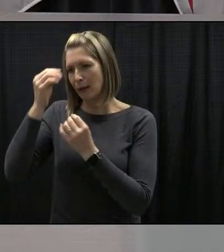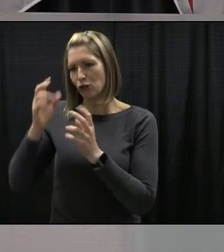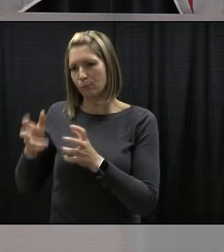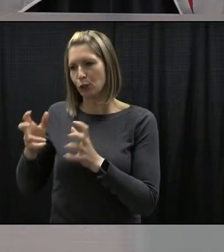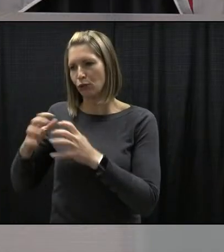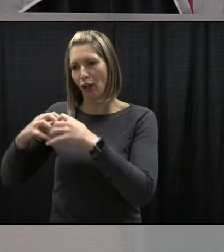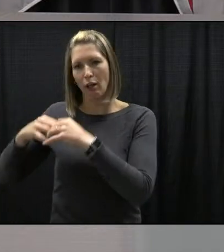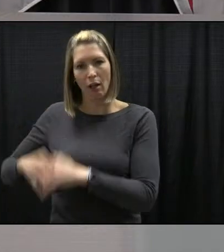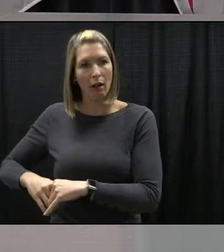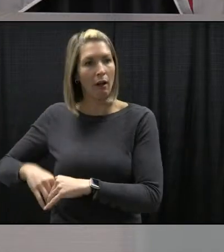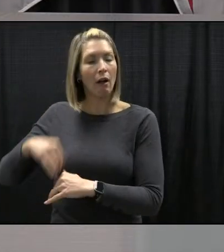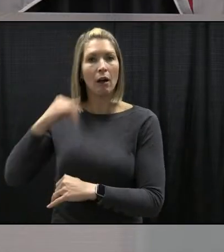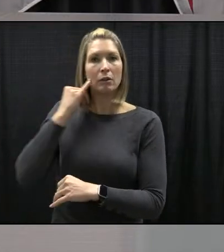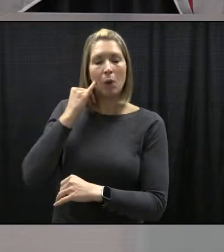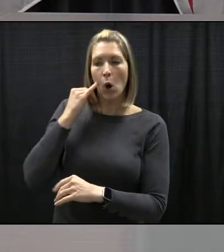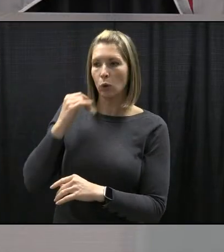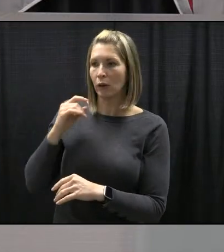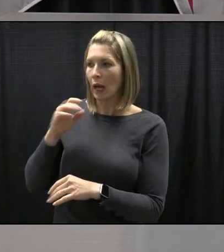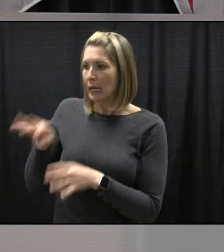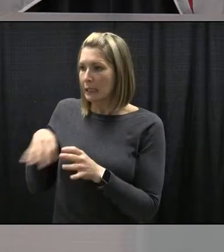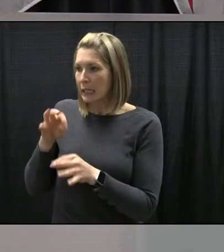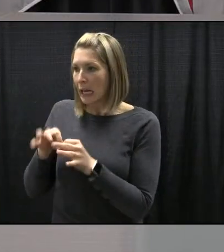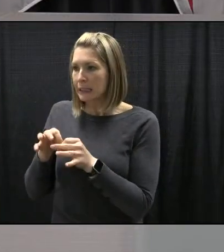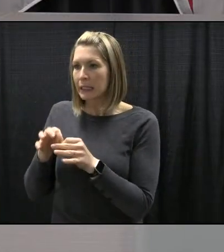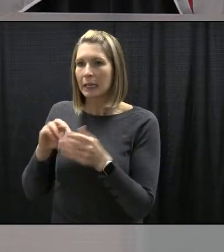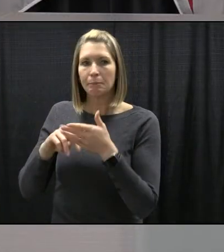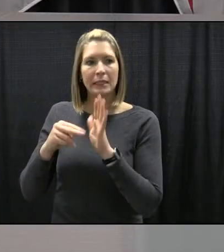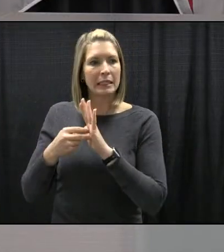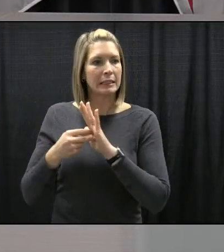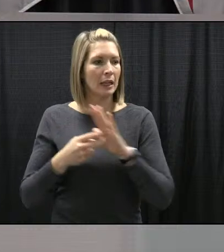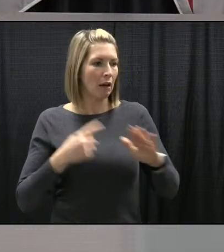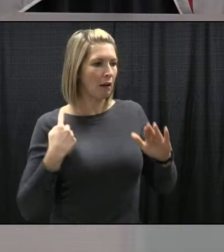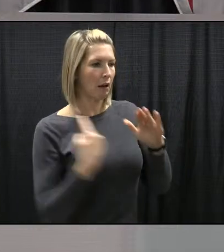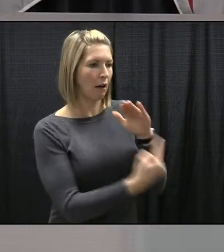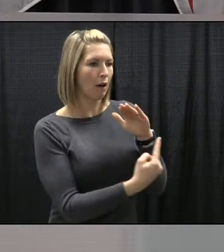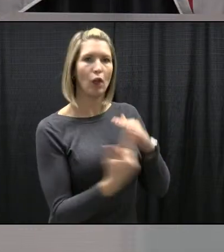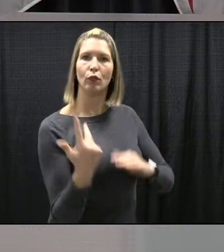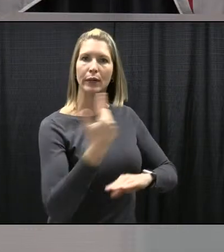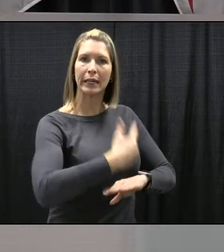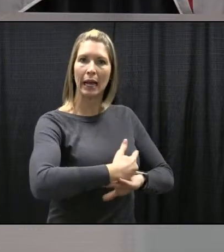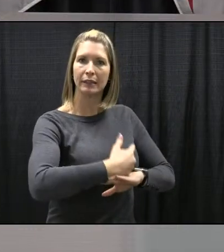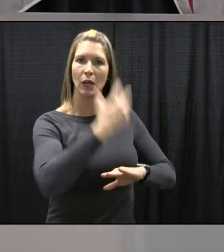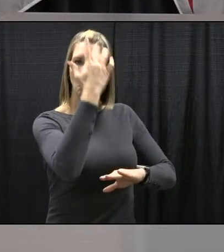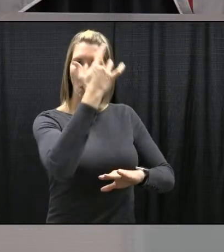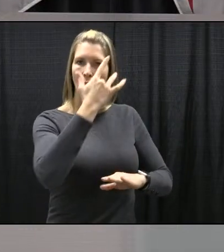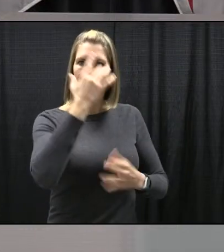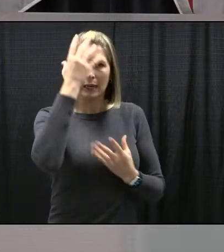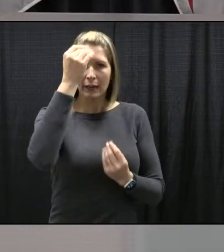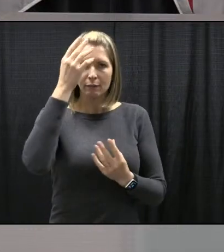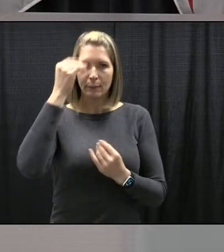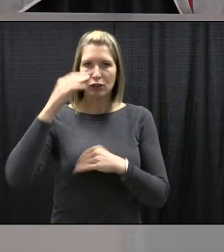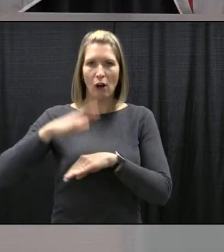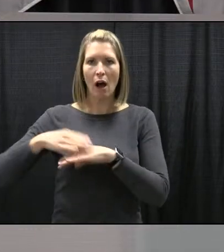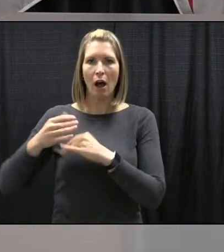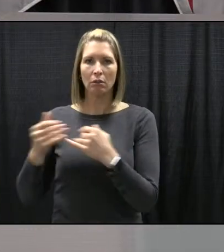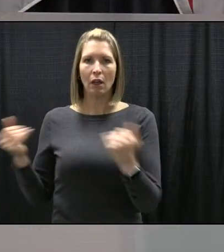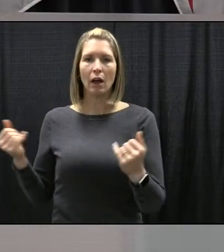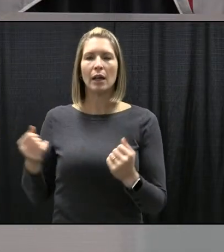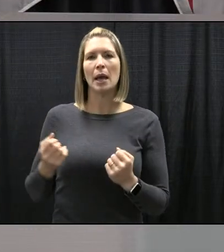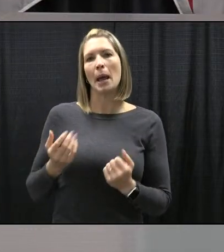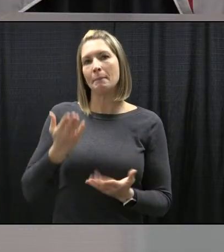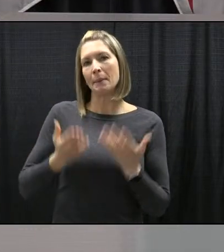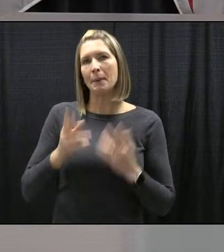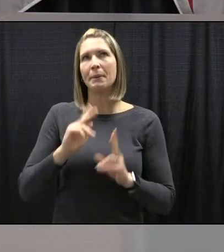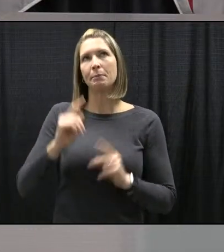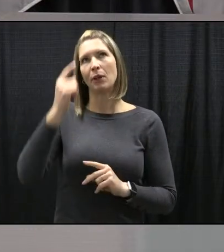you do get tested, up until recently, it meant 72 hours of isolation because you couldn't get those results. And so because of that, people may have said, you know what, it's the sniffles, I'm not